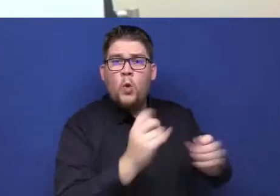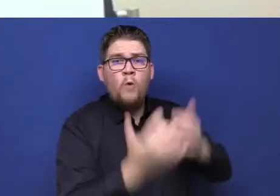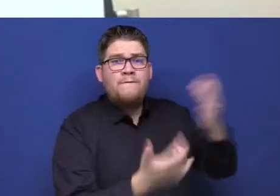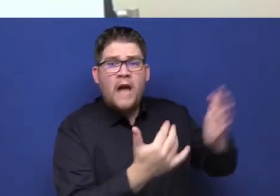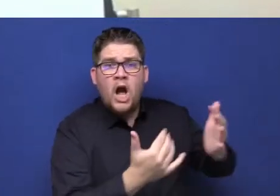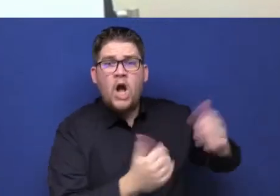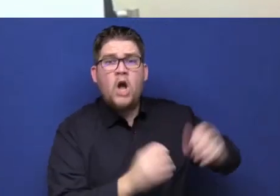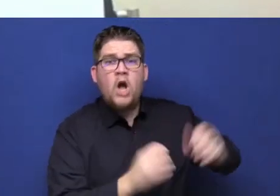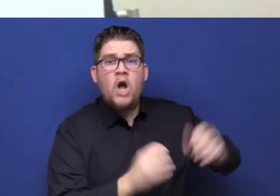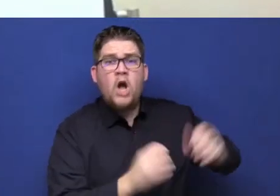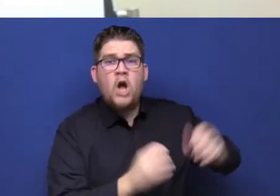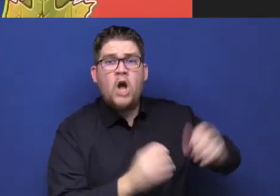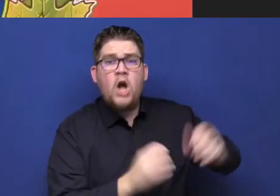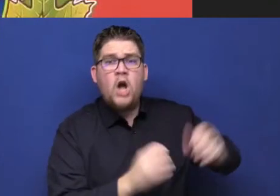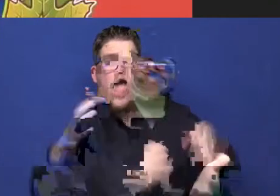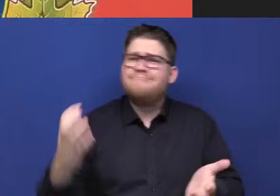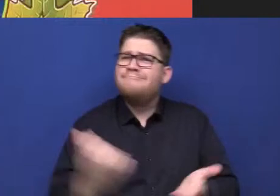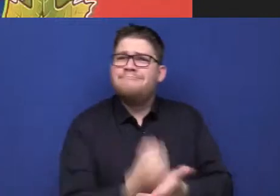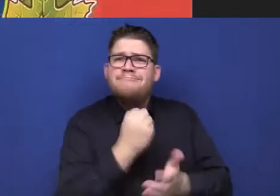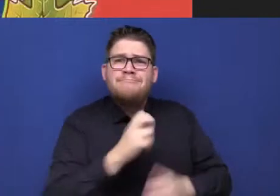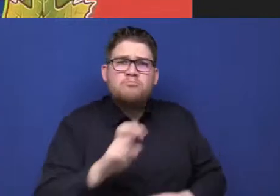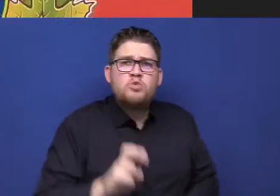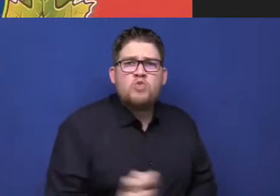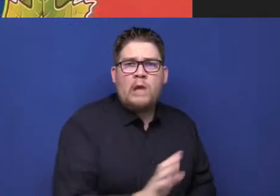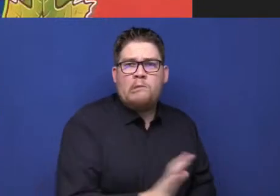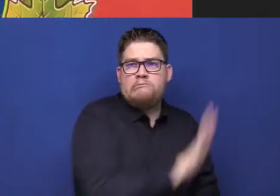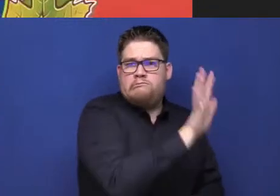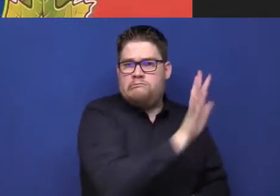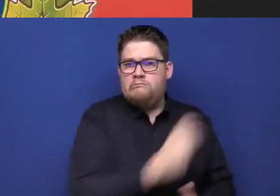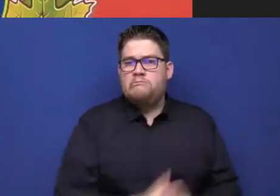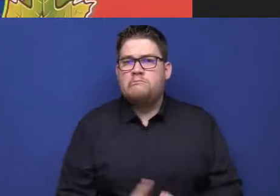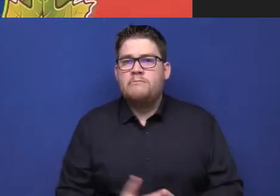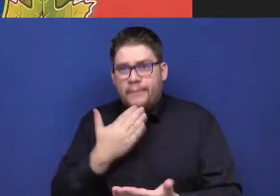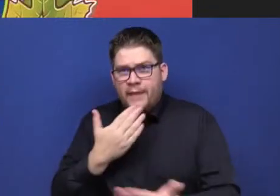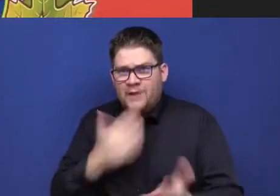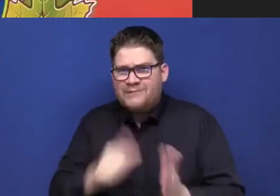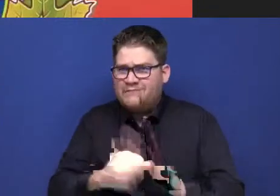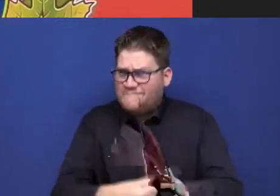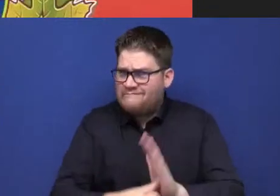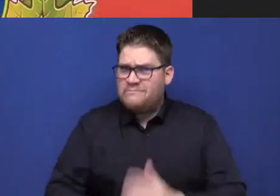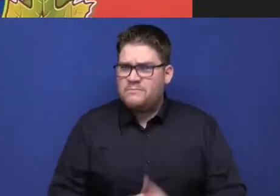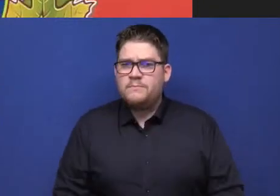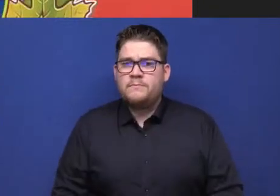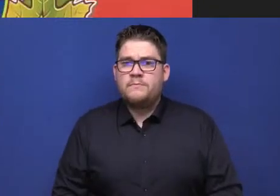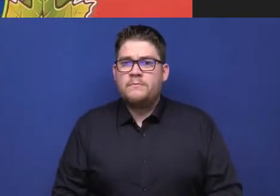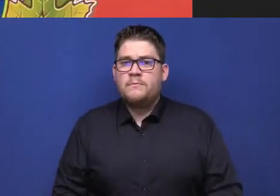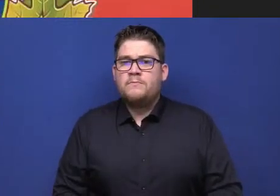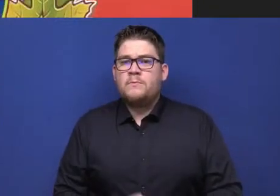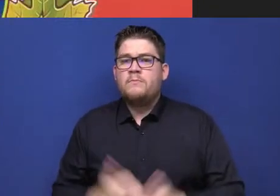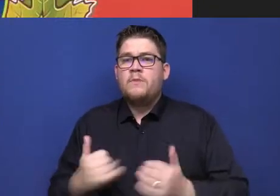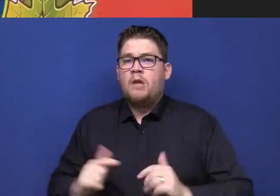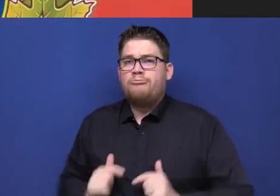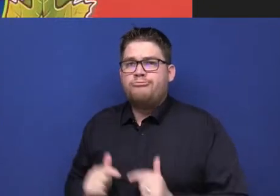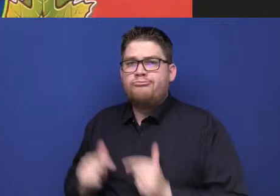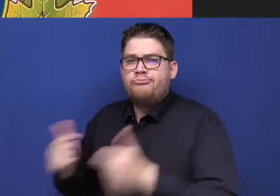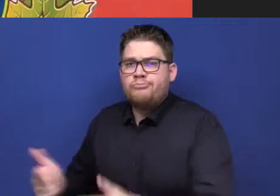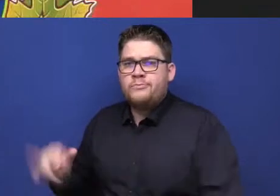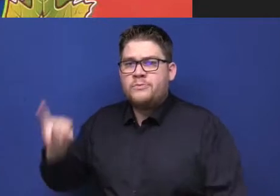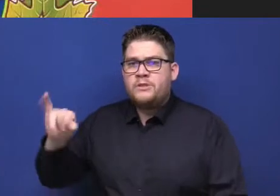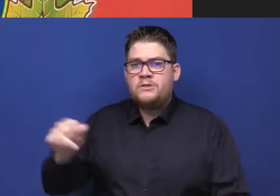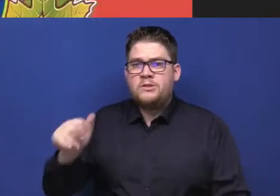RCMP. Hi, thanks very much for having me. And I would like to recognize that I'm coming to you from the traditional territories of the